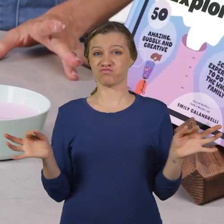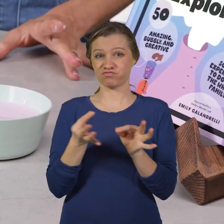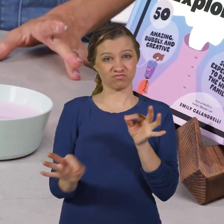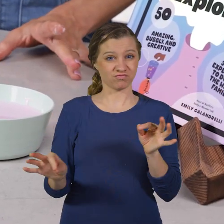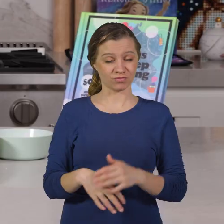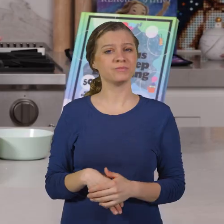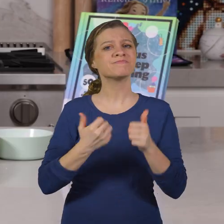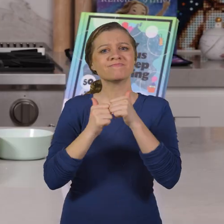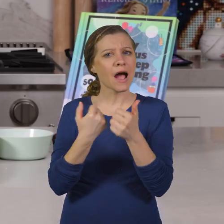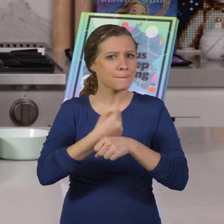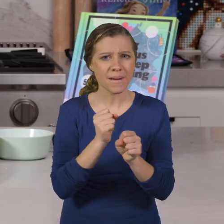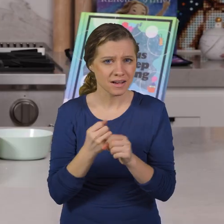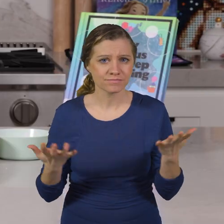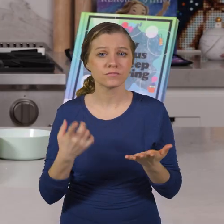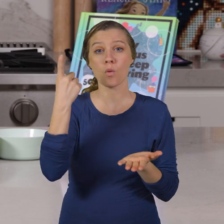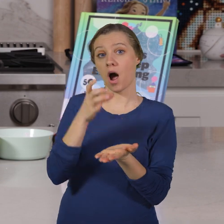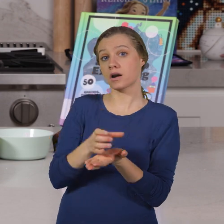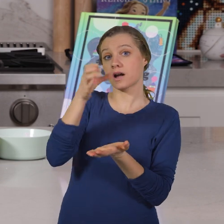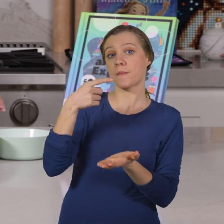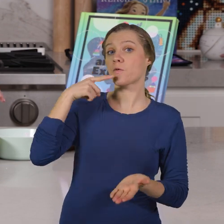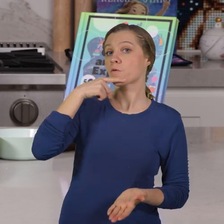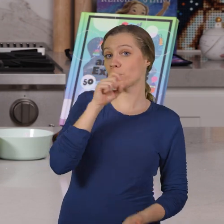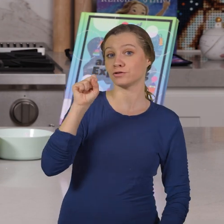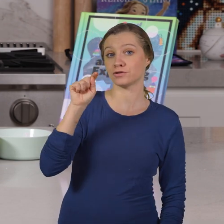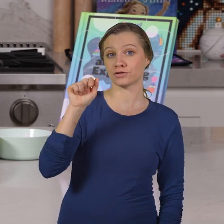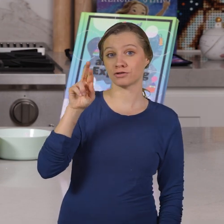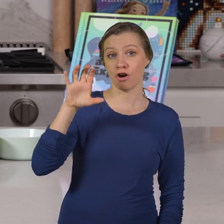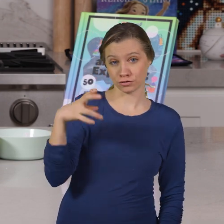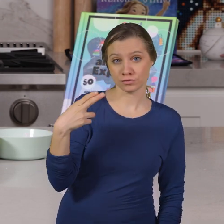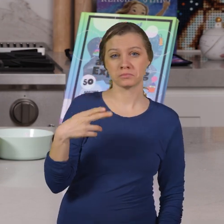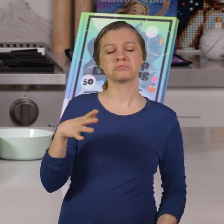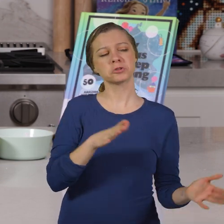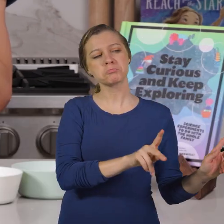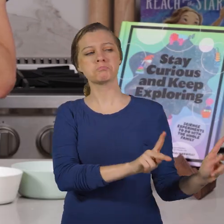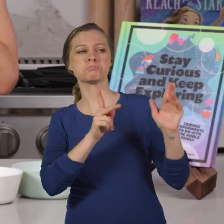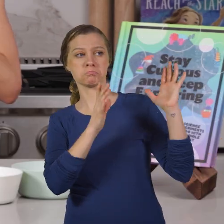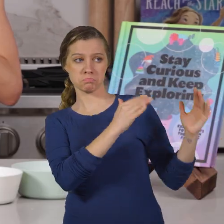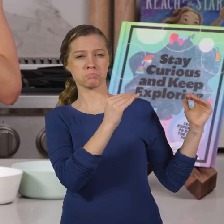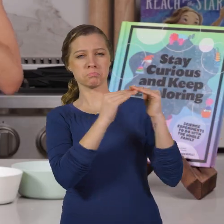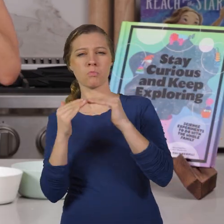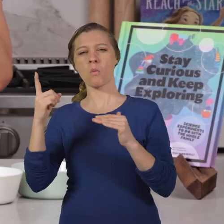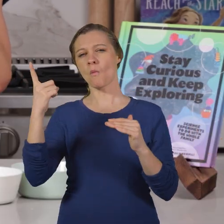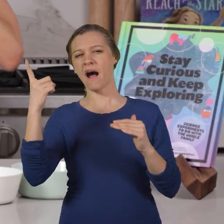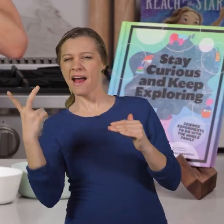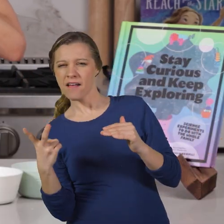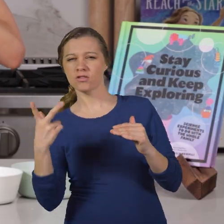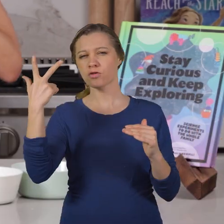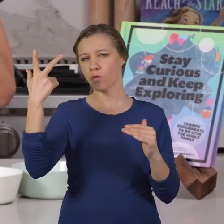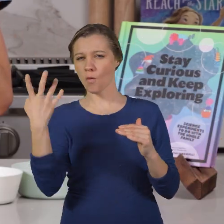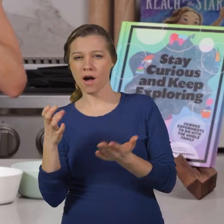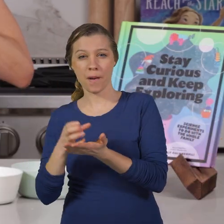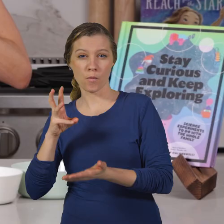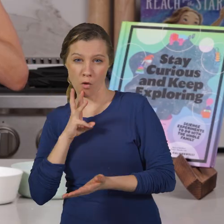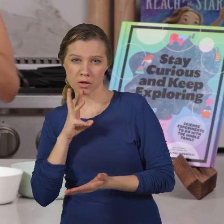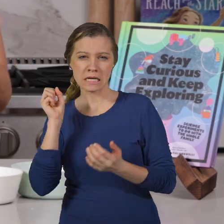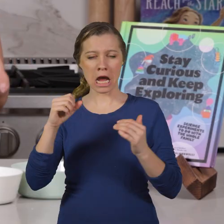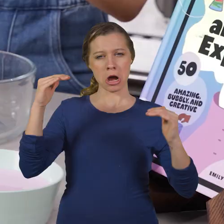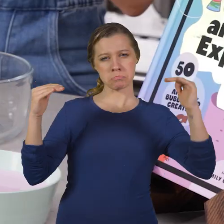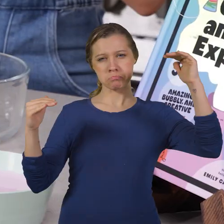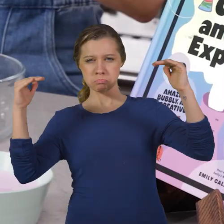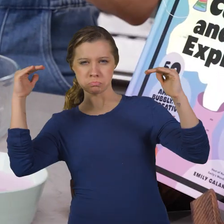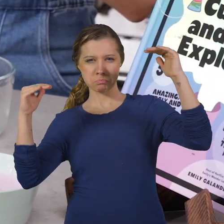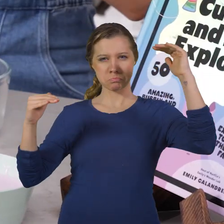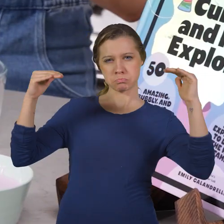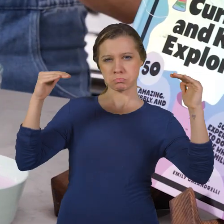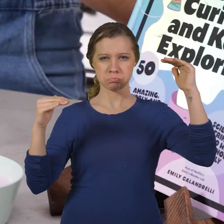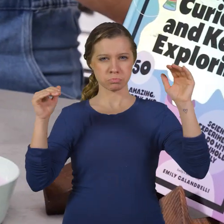and water. Here's how you make it. You are going to need 1 cup cornstarch to 1/2 cup to 3/4 cup water. You